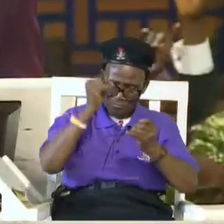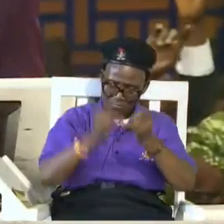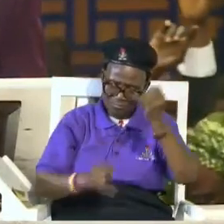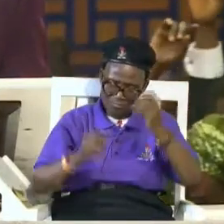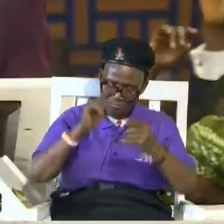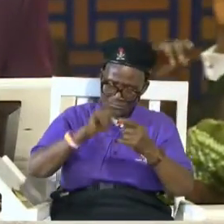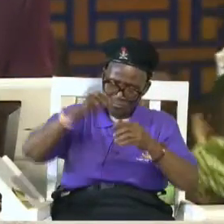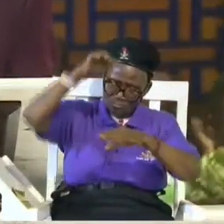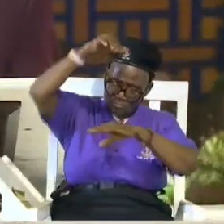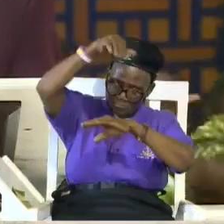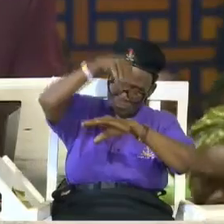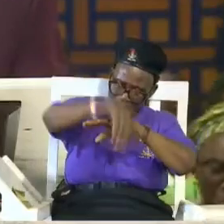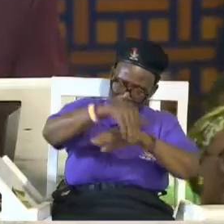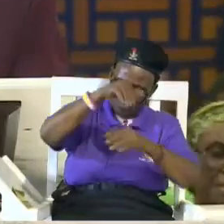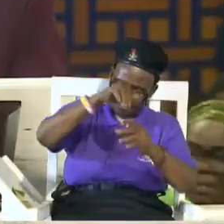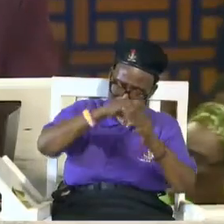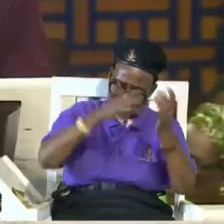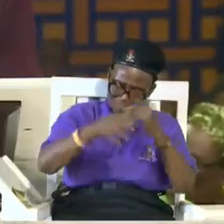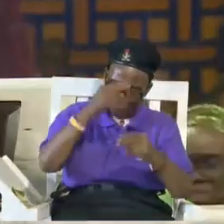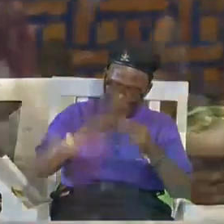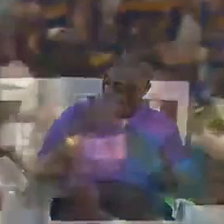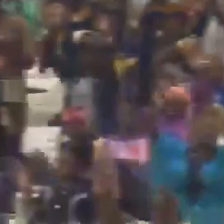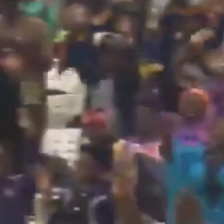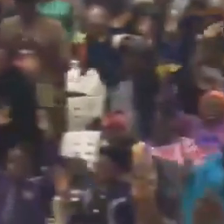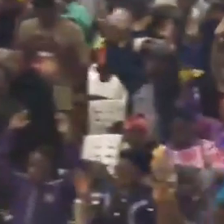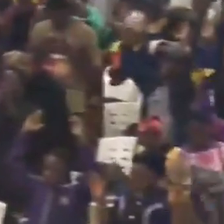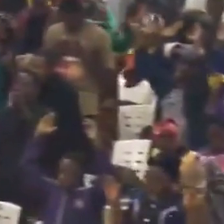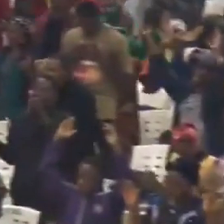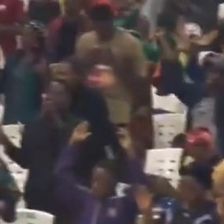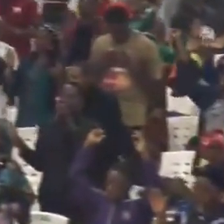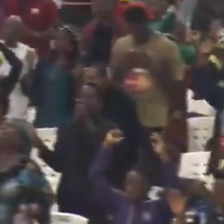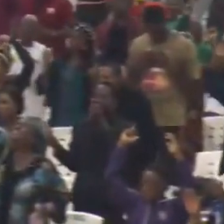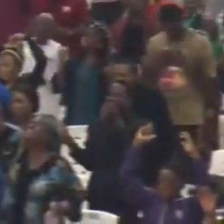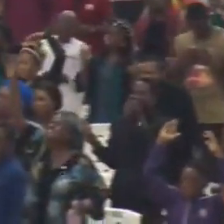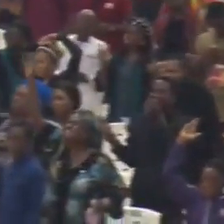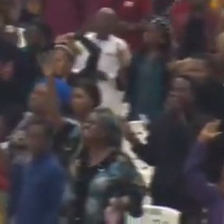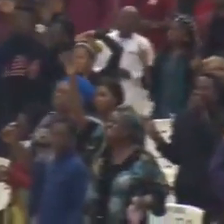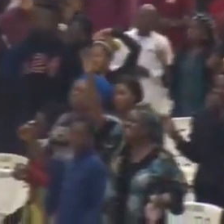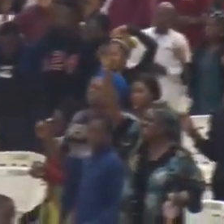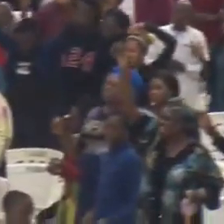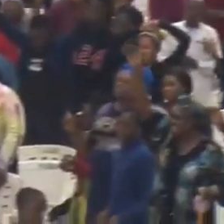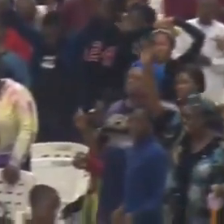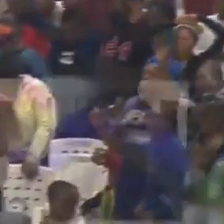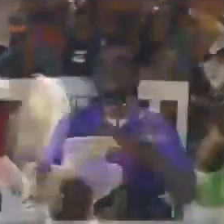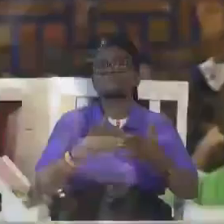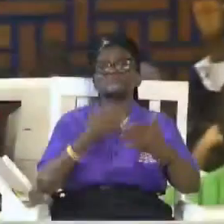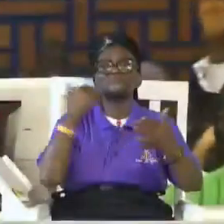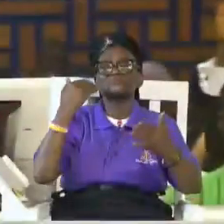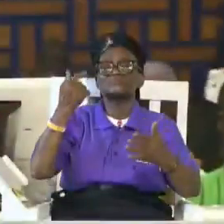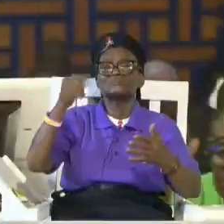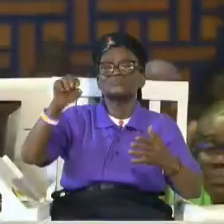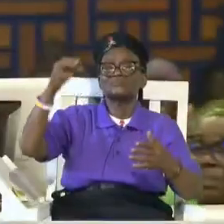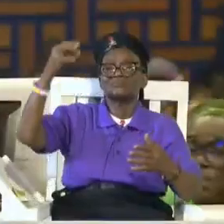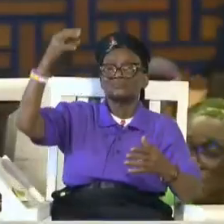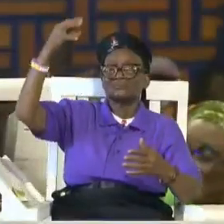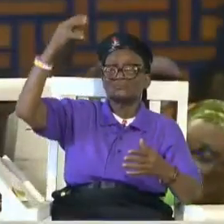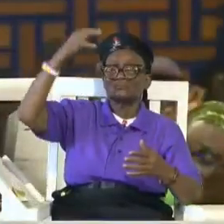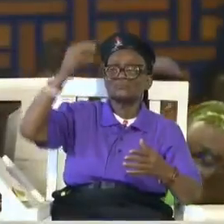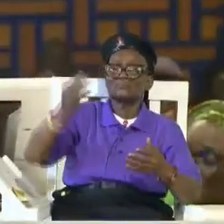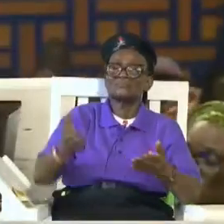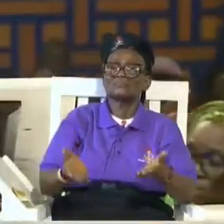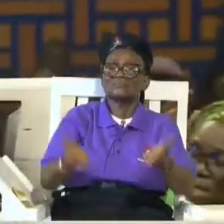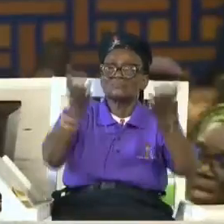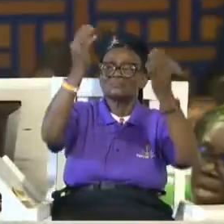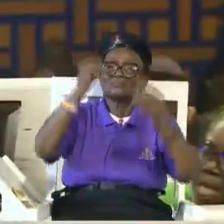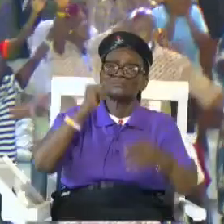B- Before the sun rises tomorrow,